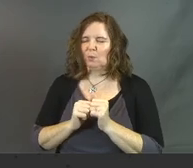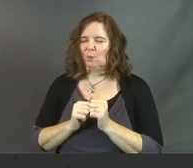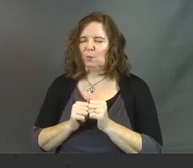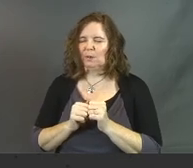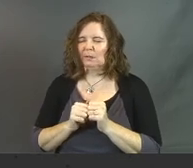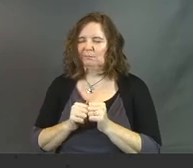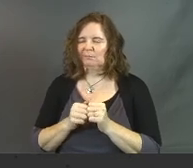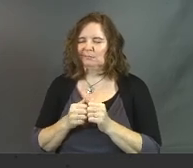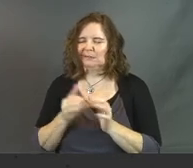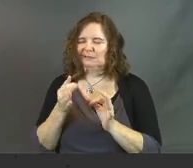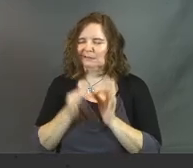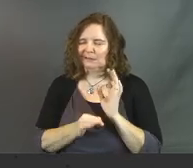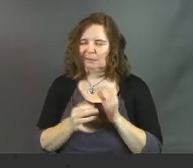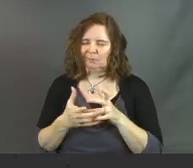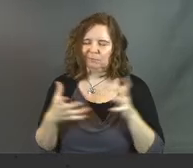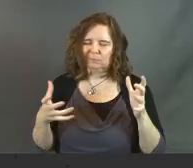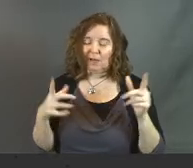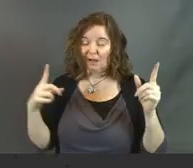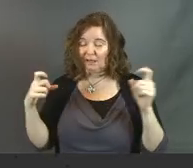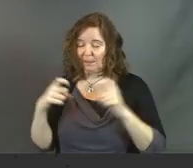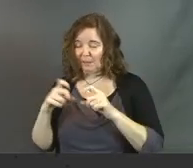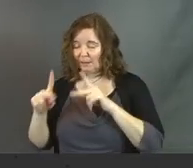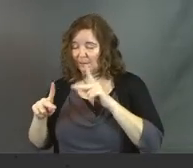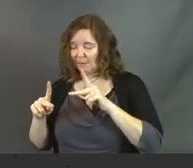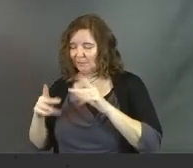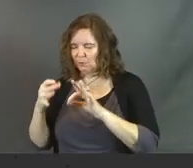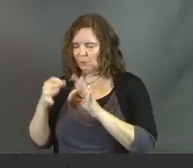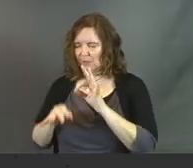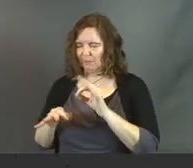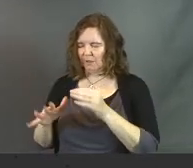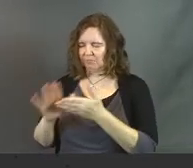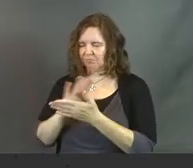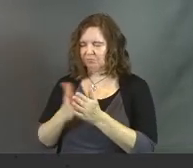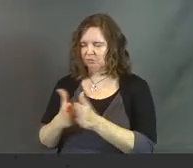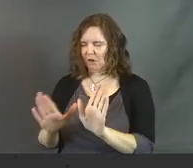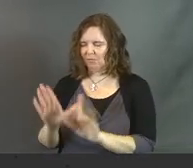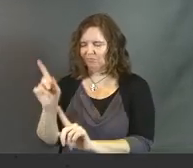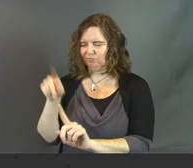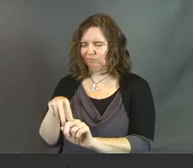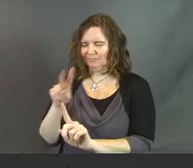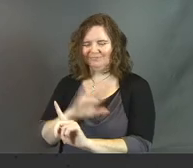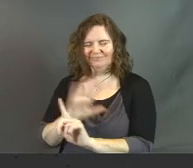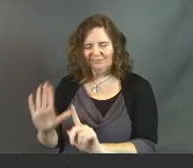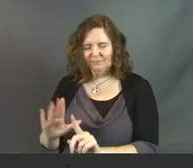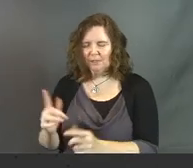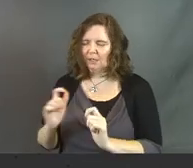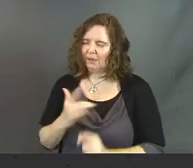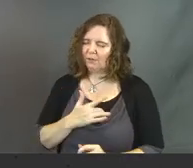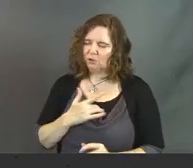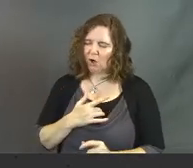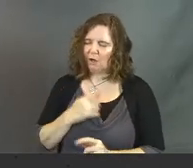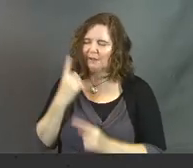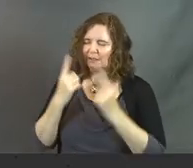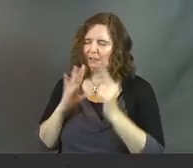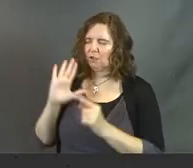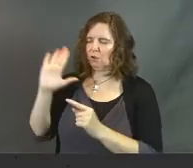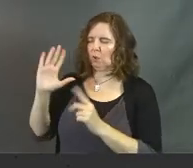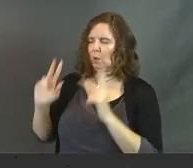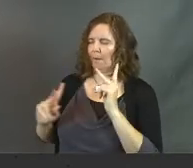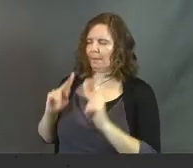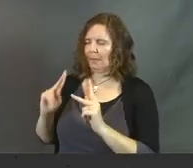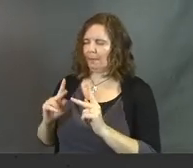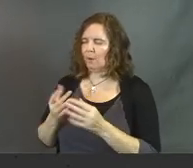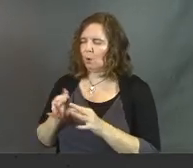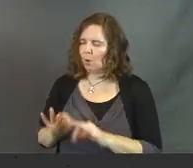with oversimplification of very complex people? Lord, would you give us hearts that consider your